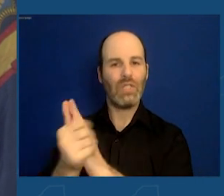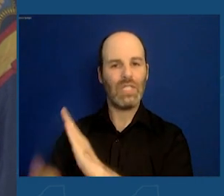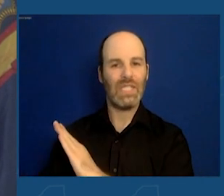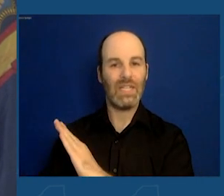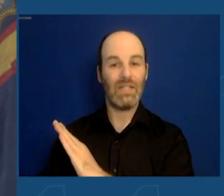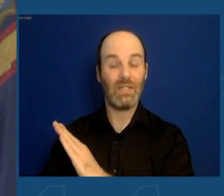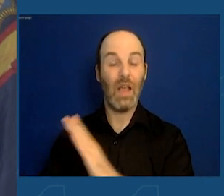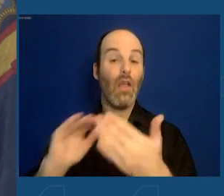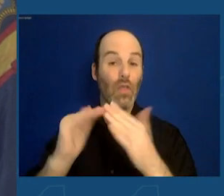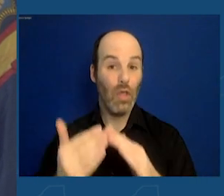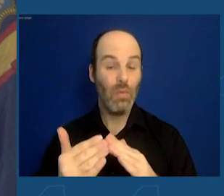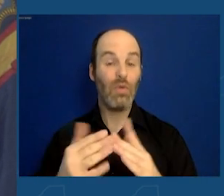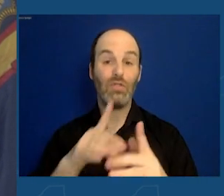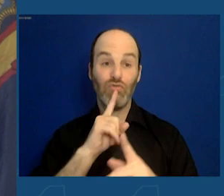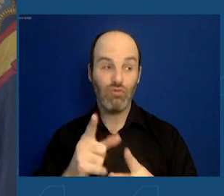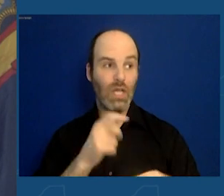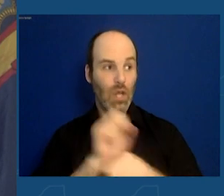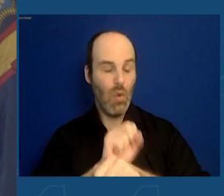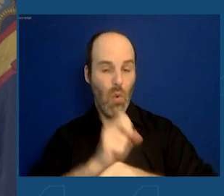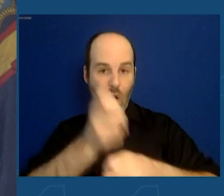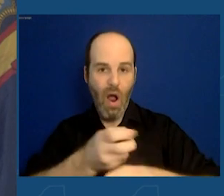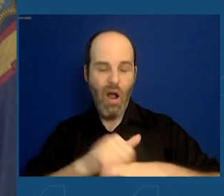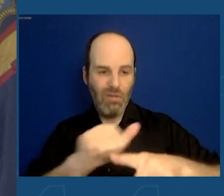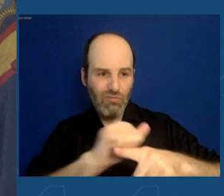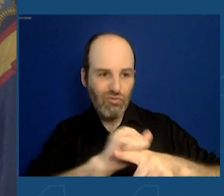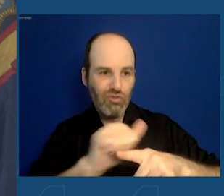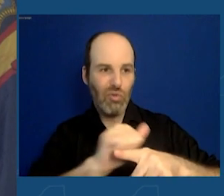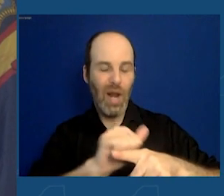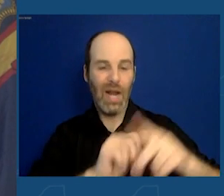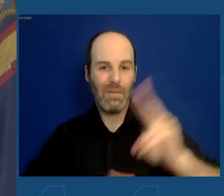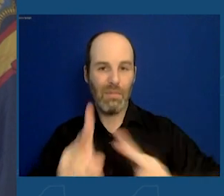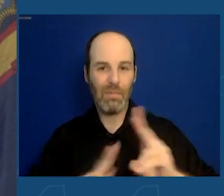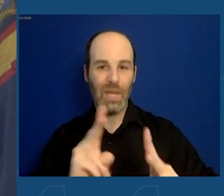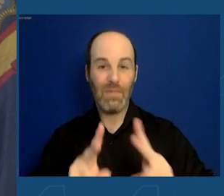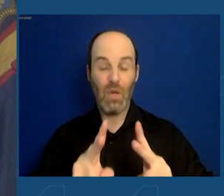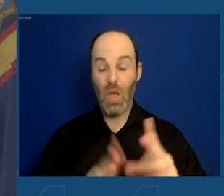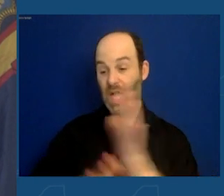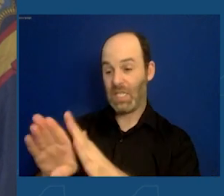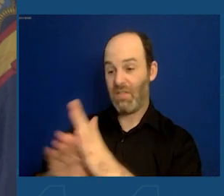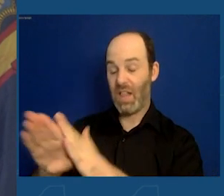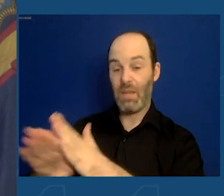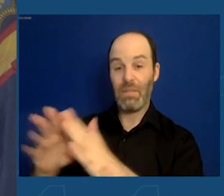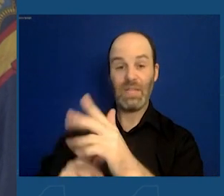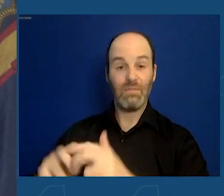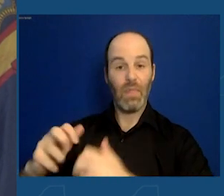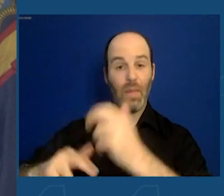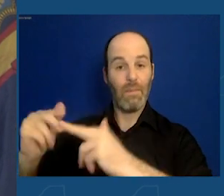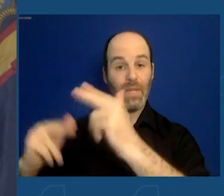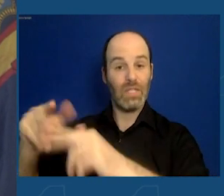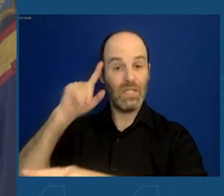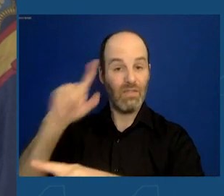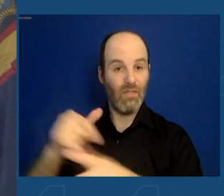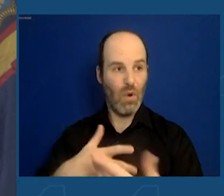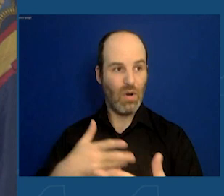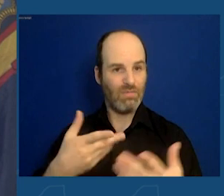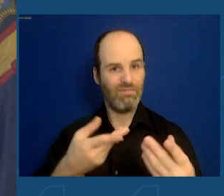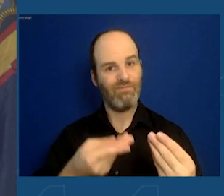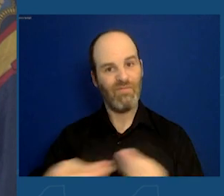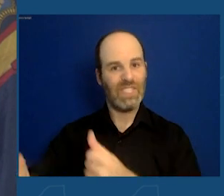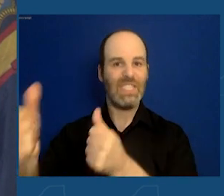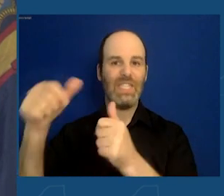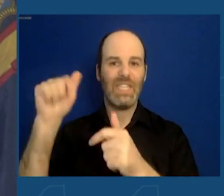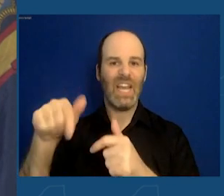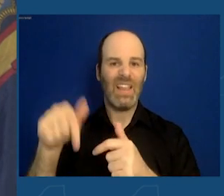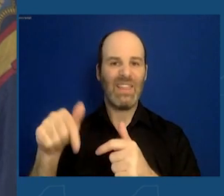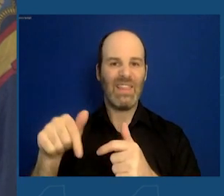in training the workforce and in developing the sites to facilitate this type of global impact. I am proud to say